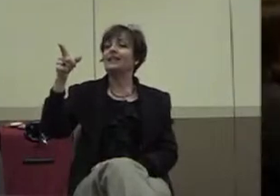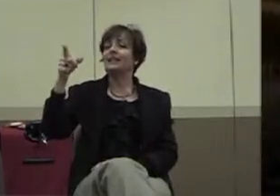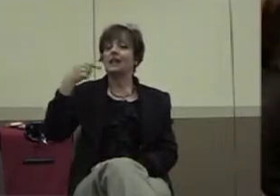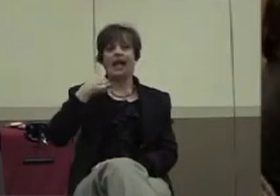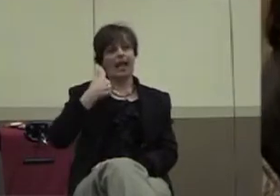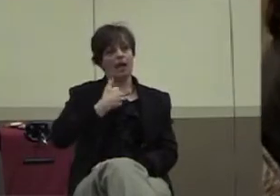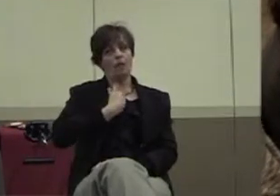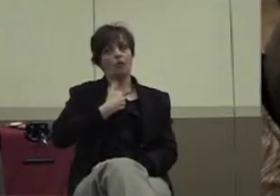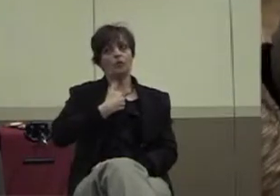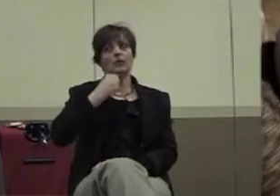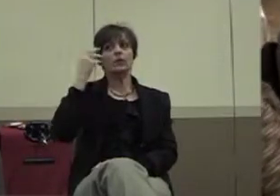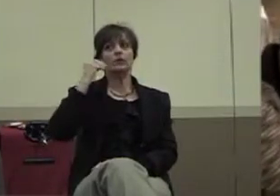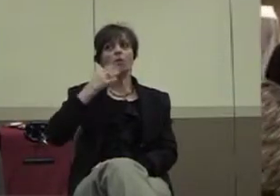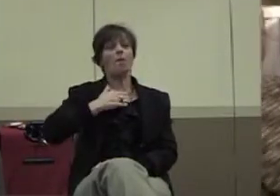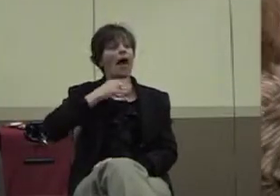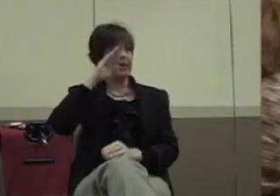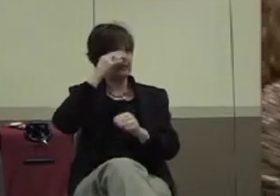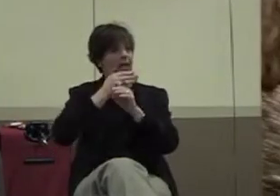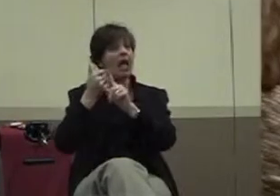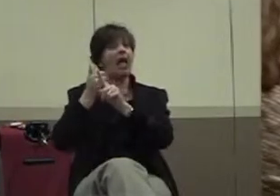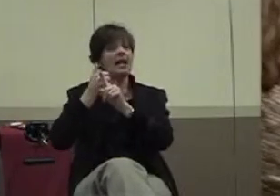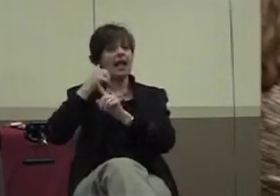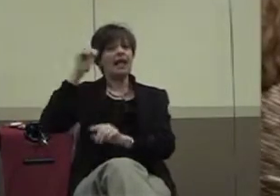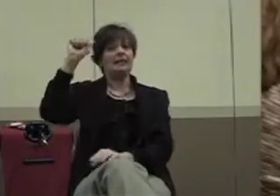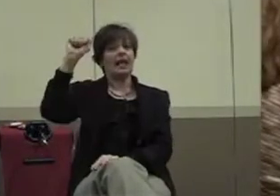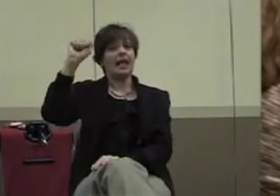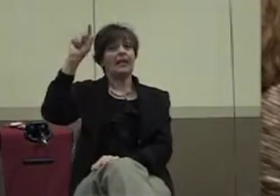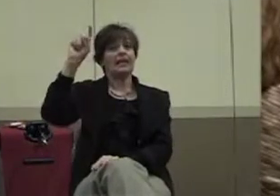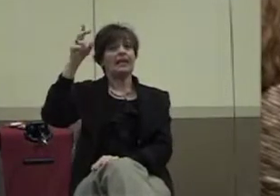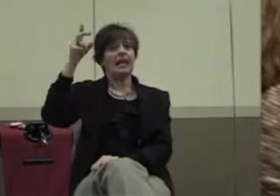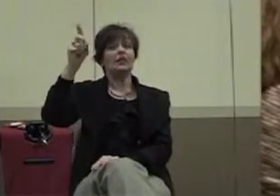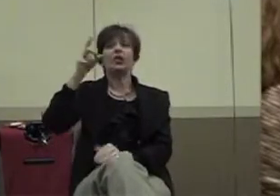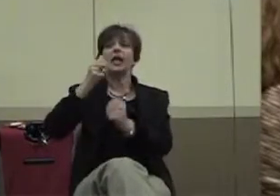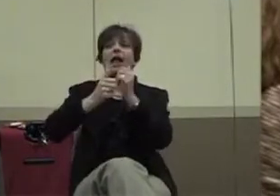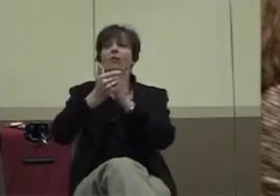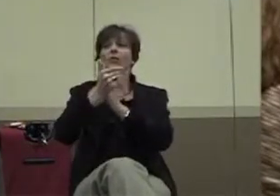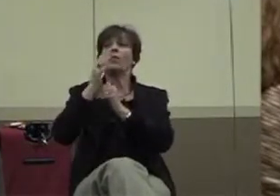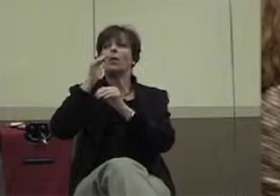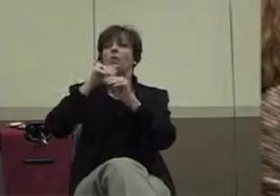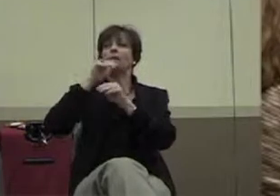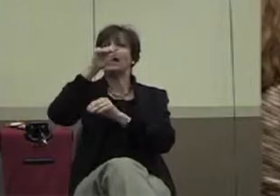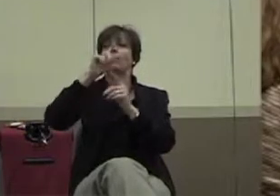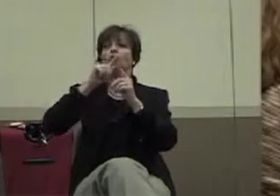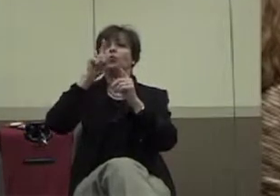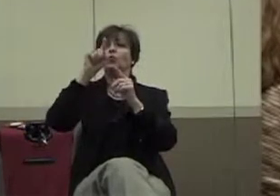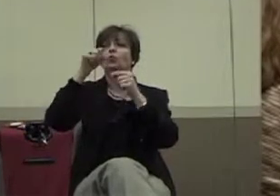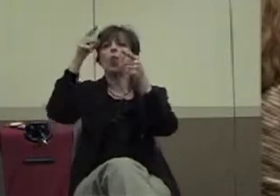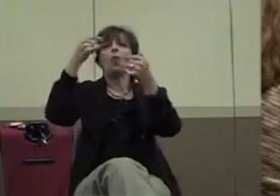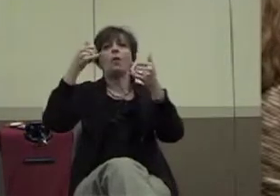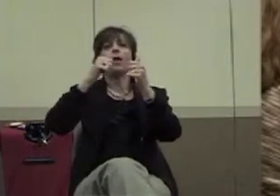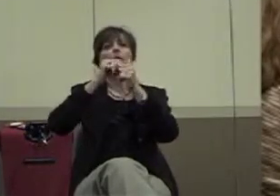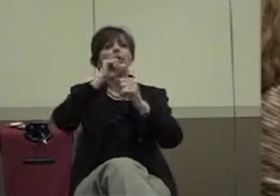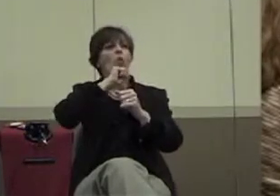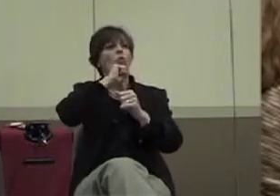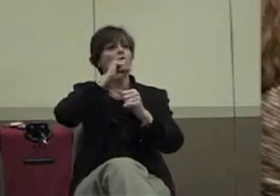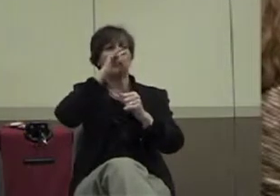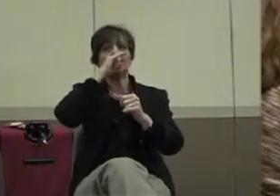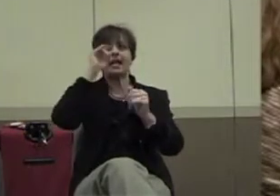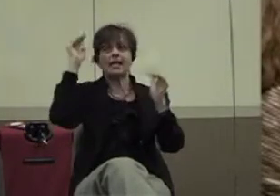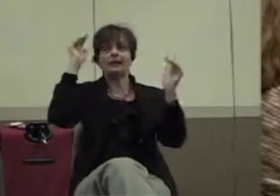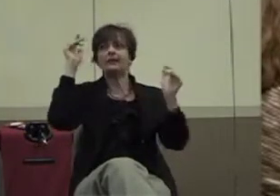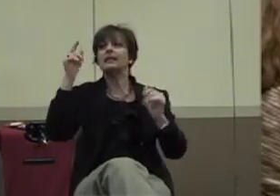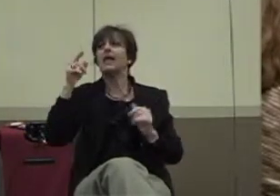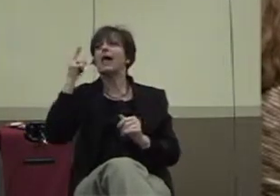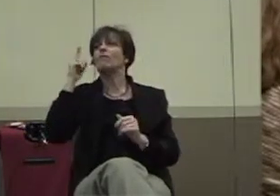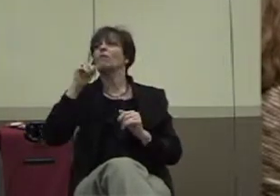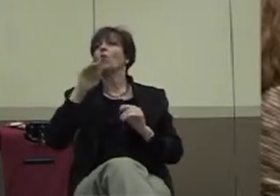has ADHD, and every morning they would send him to go play dodgeball with the older kids, and for his motor breaks for the morning. Oh,